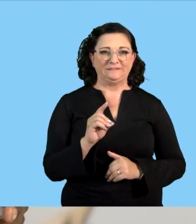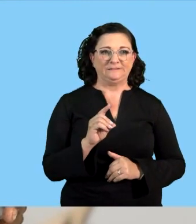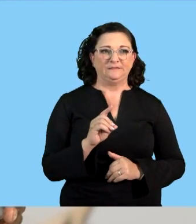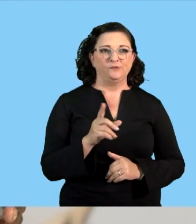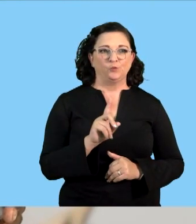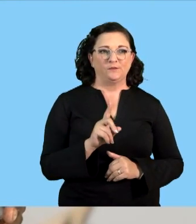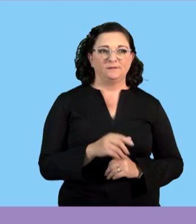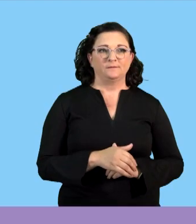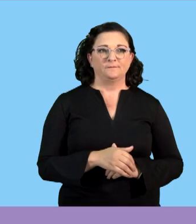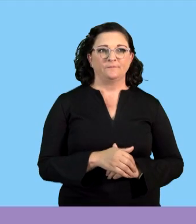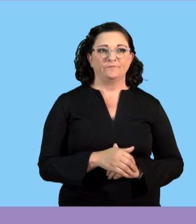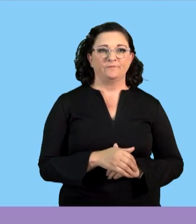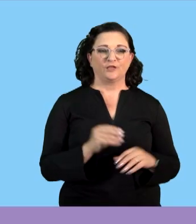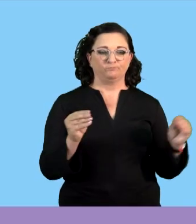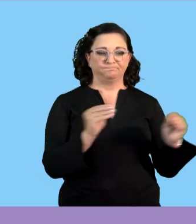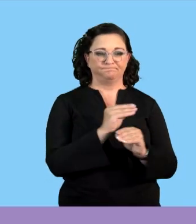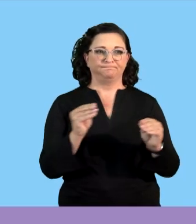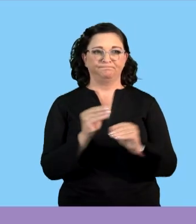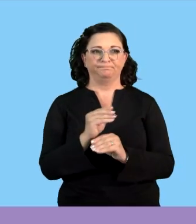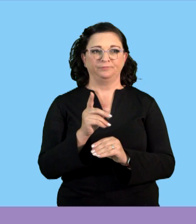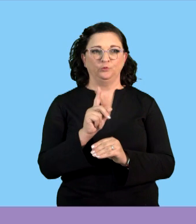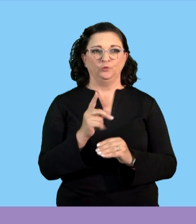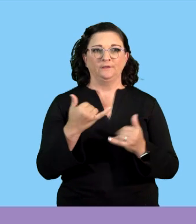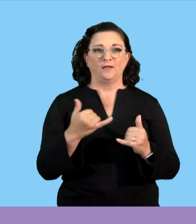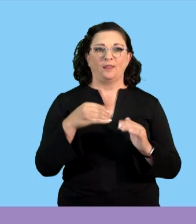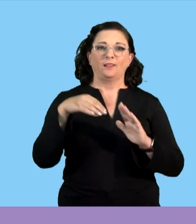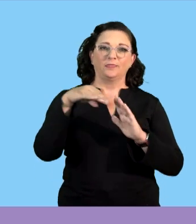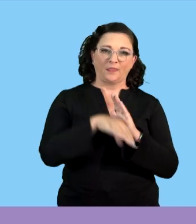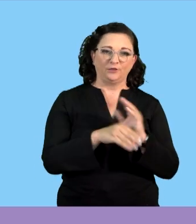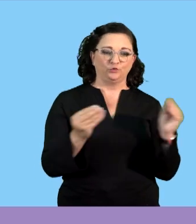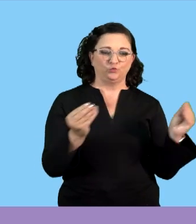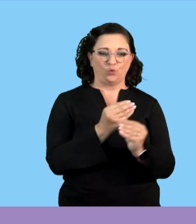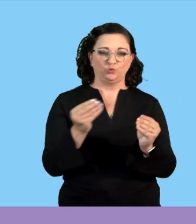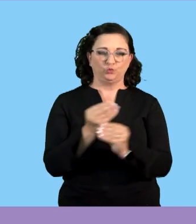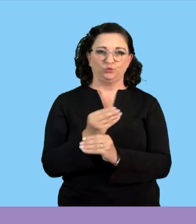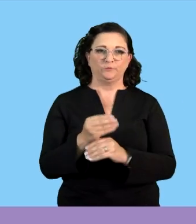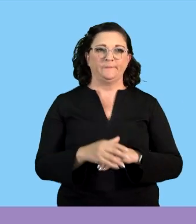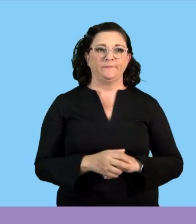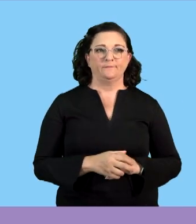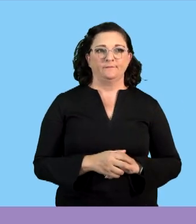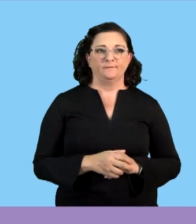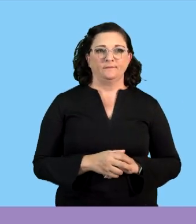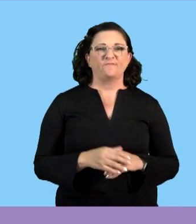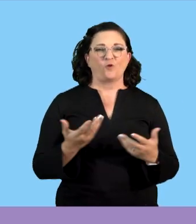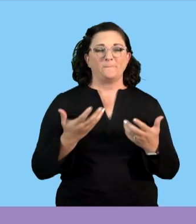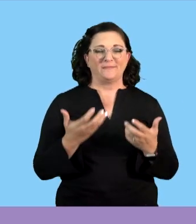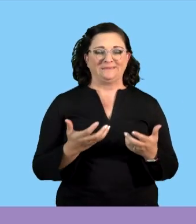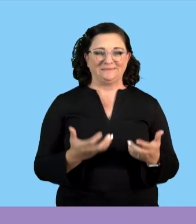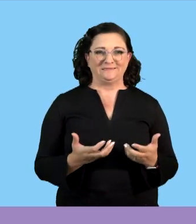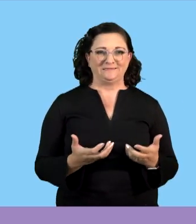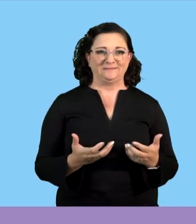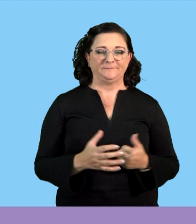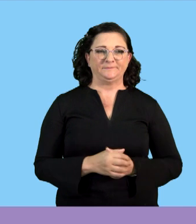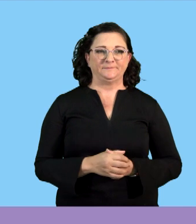Question D reads, arrange the athletes in descending or decreasing order, descending order of